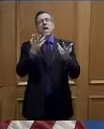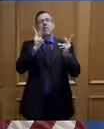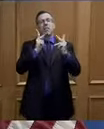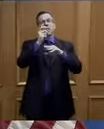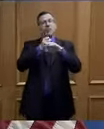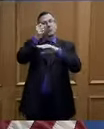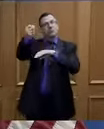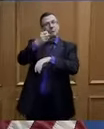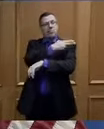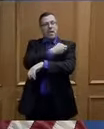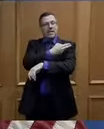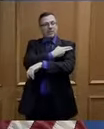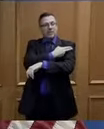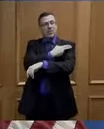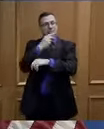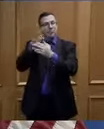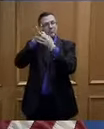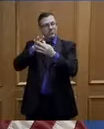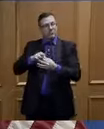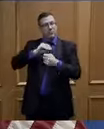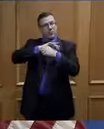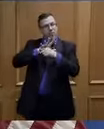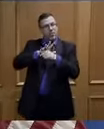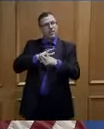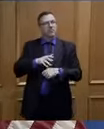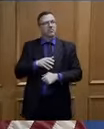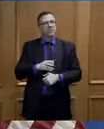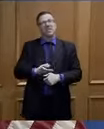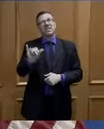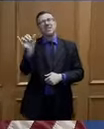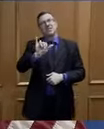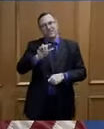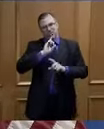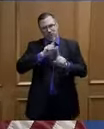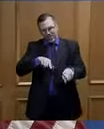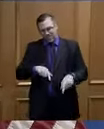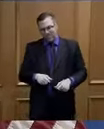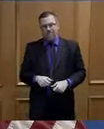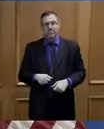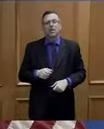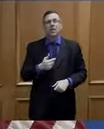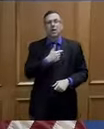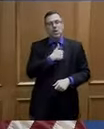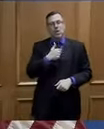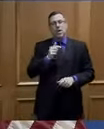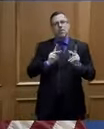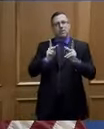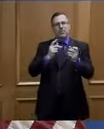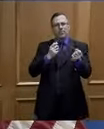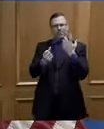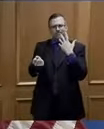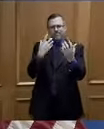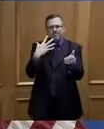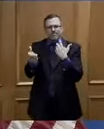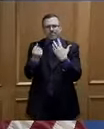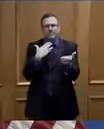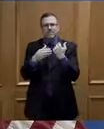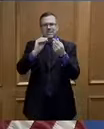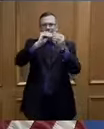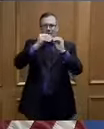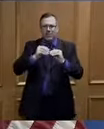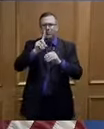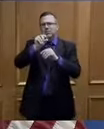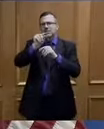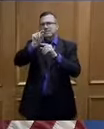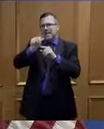patients, it's actually a similar answer. So as we start to get data in on who is hospitalized, there